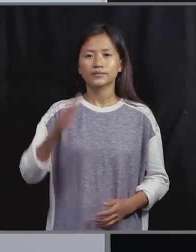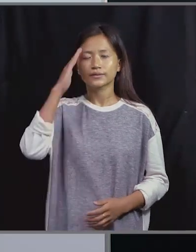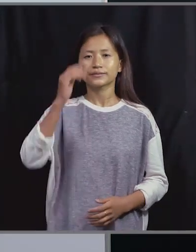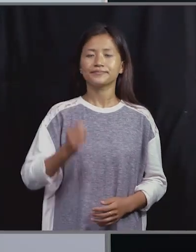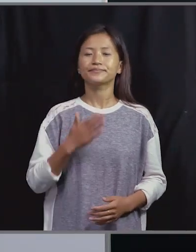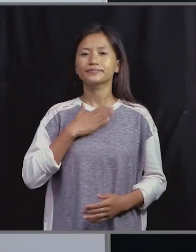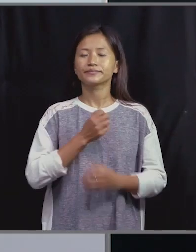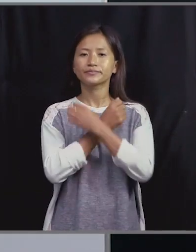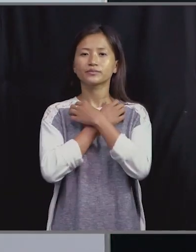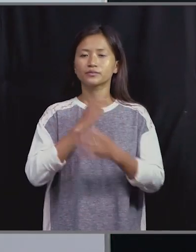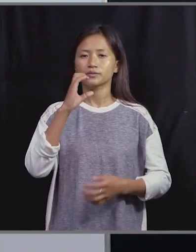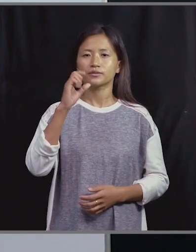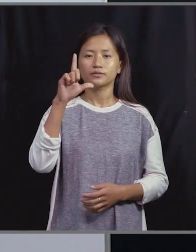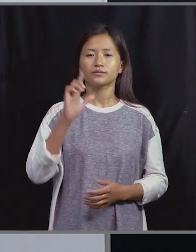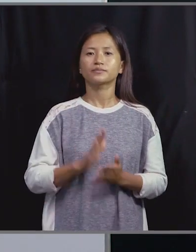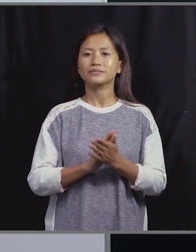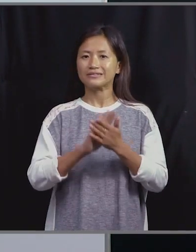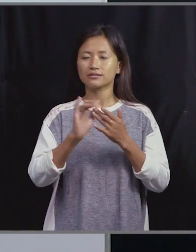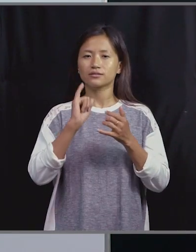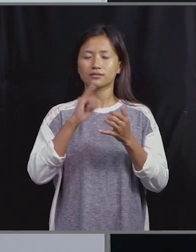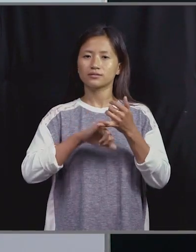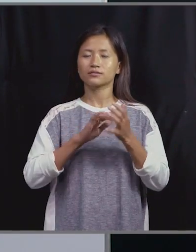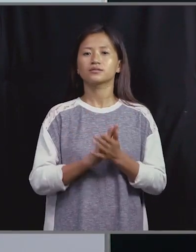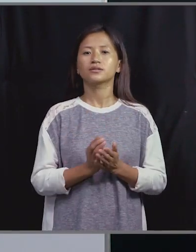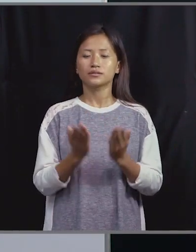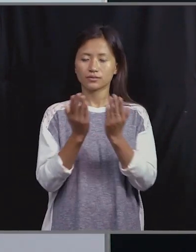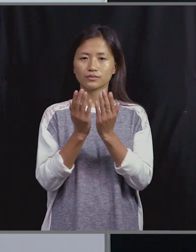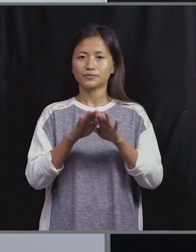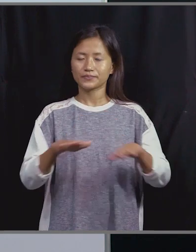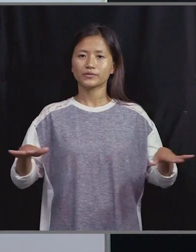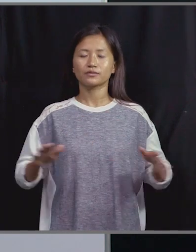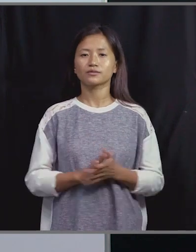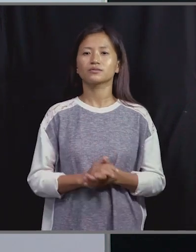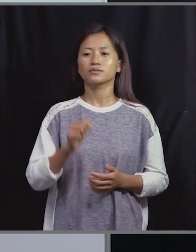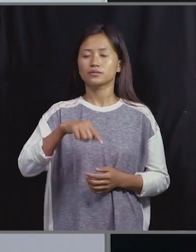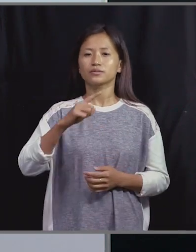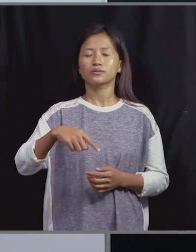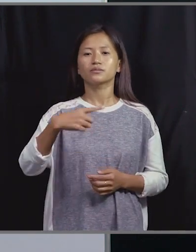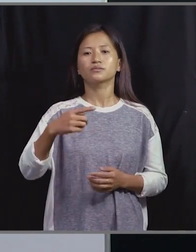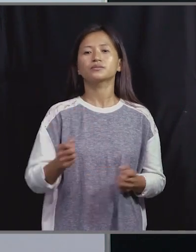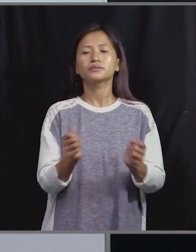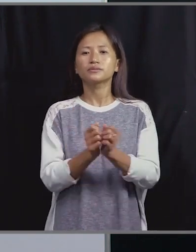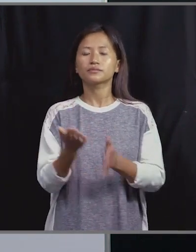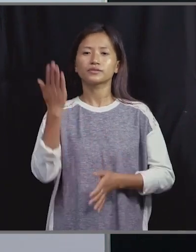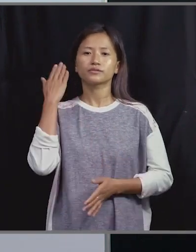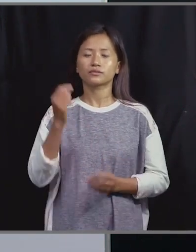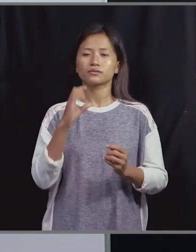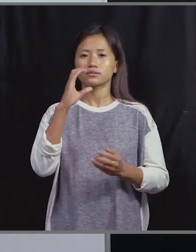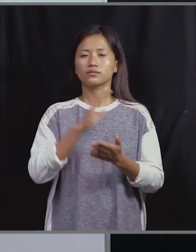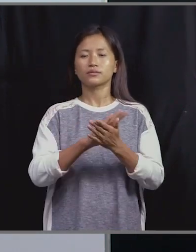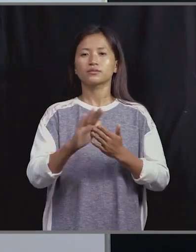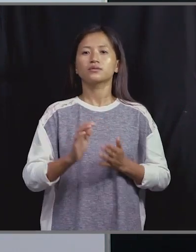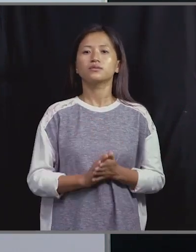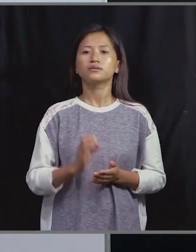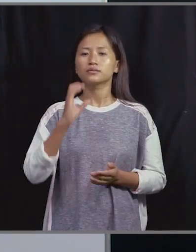Hello, my dear class 12 history students. Today, we will continue with the previous chapter,